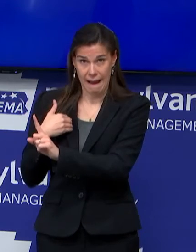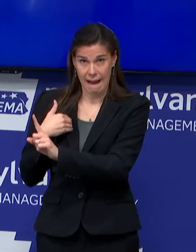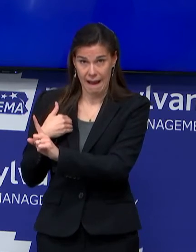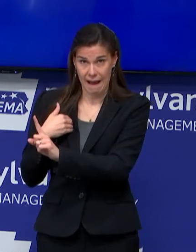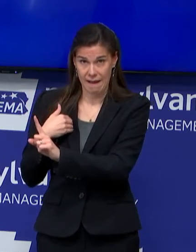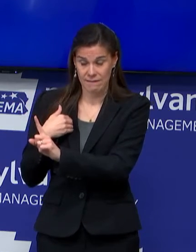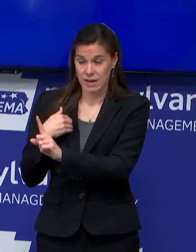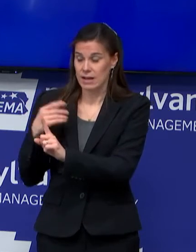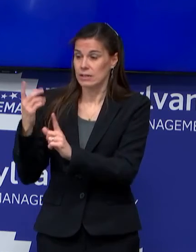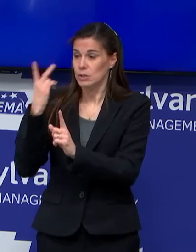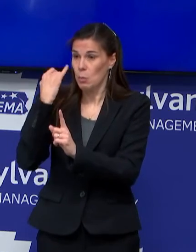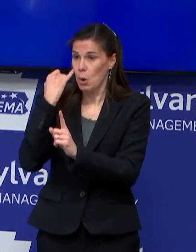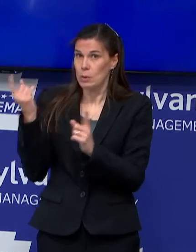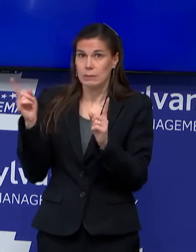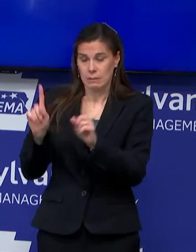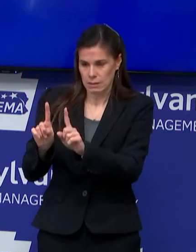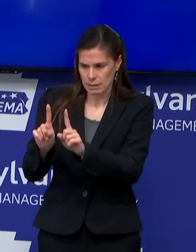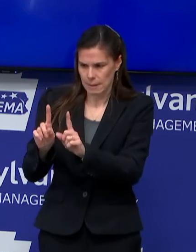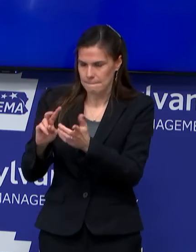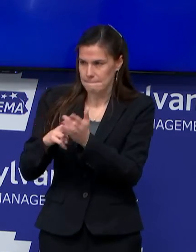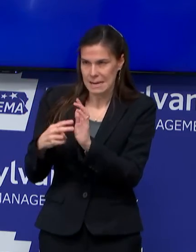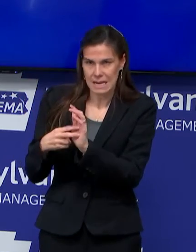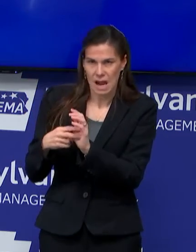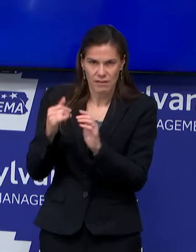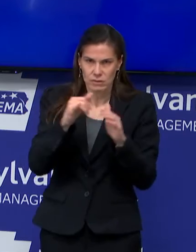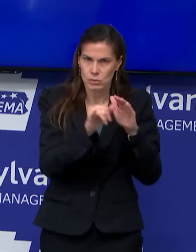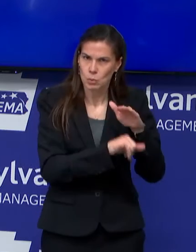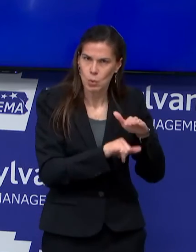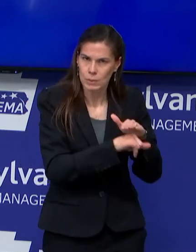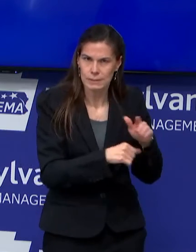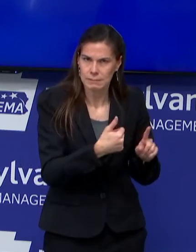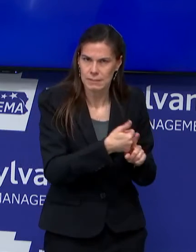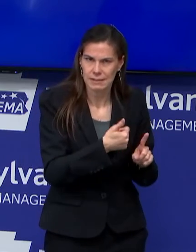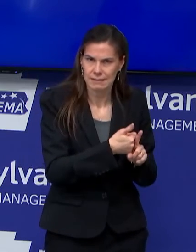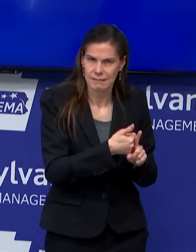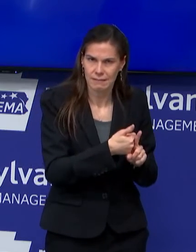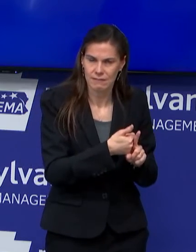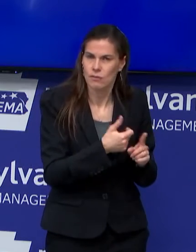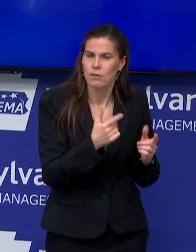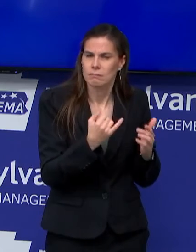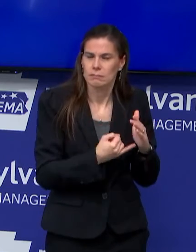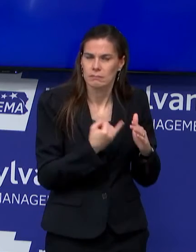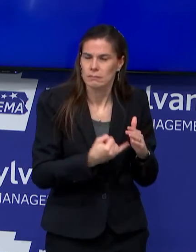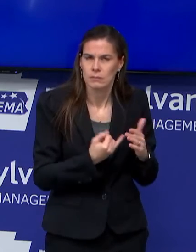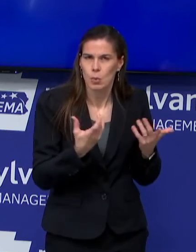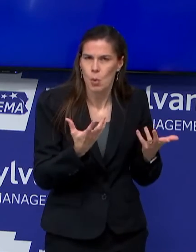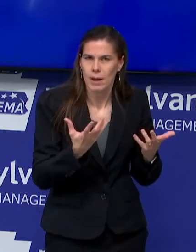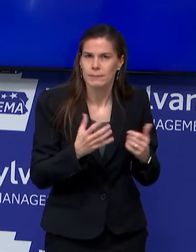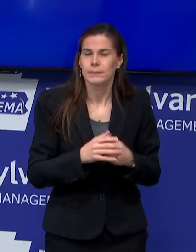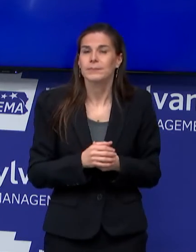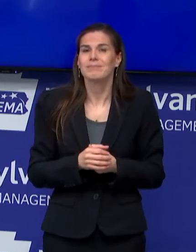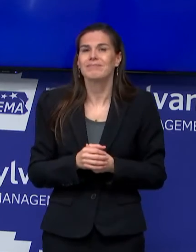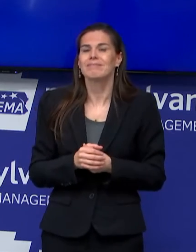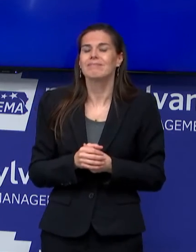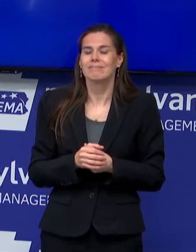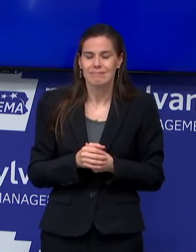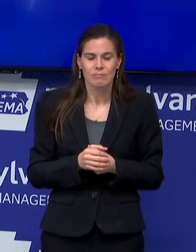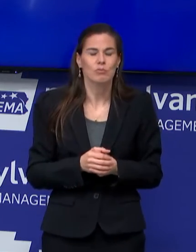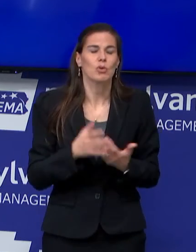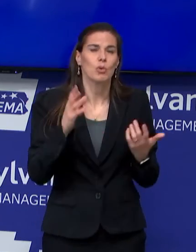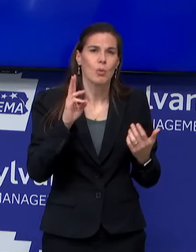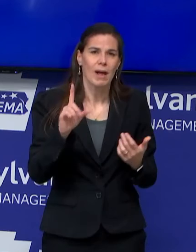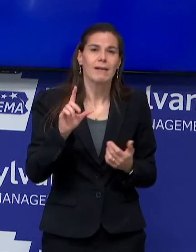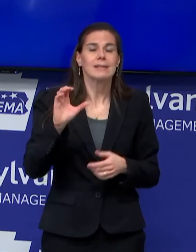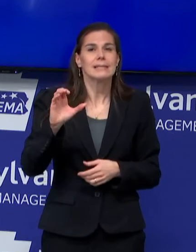vaccination? I think what our epidemiology team would say is that anyone exhibiting symptoms should quarantine until they talk with their